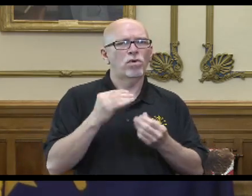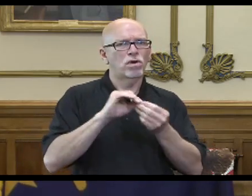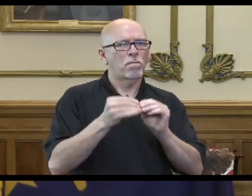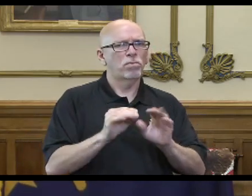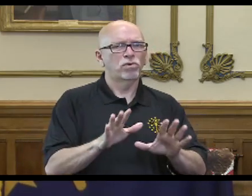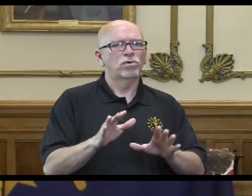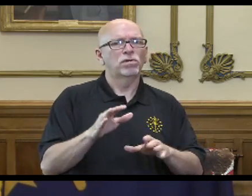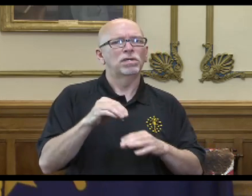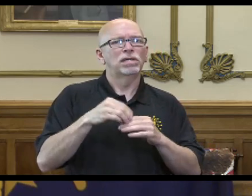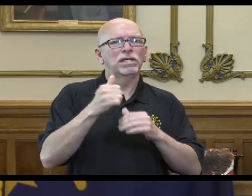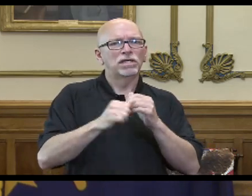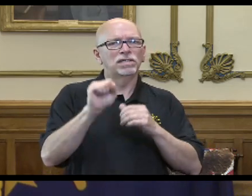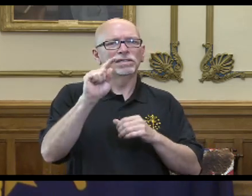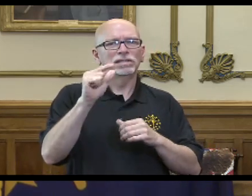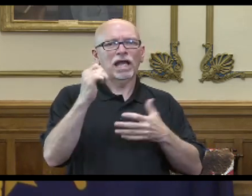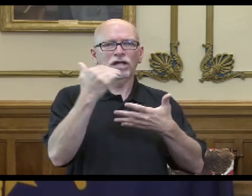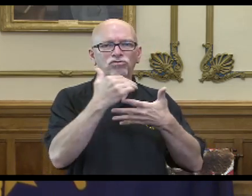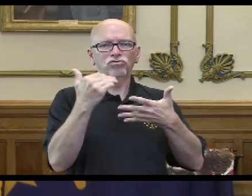in a staged